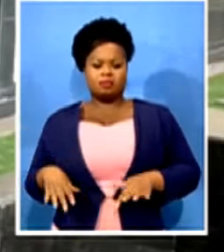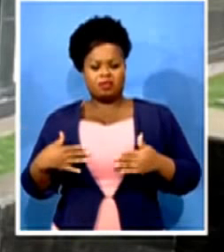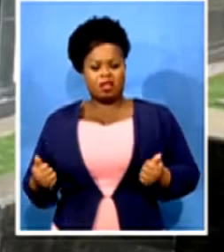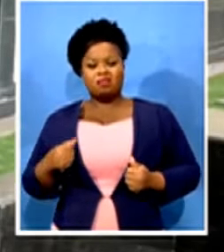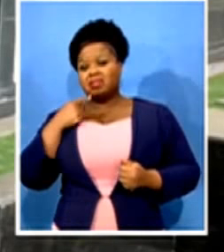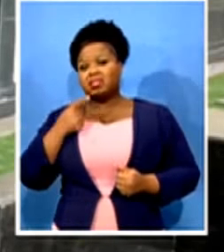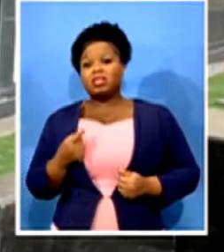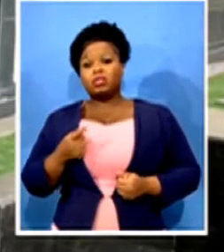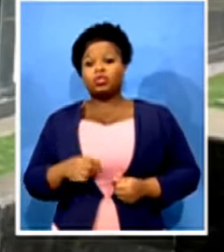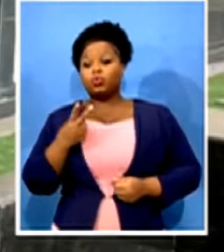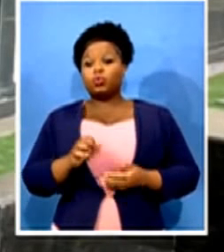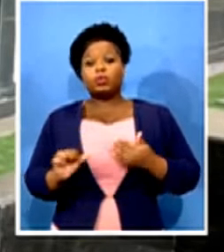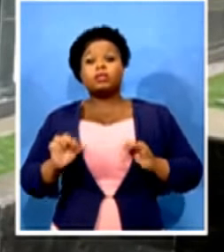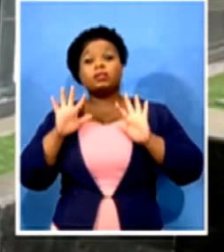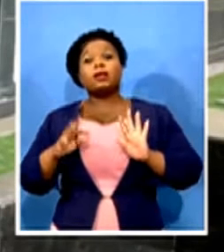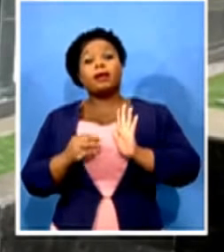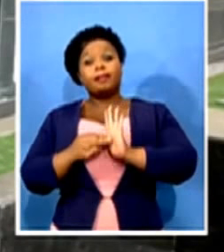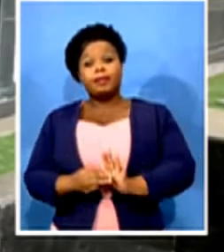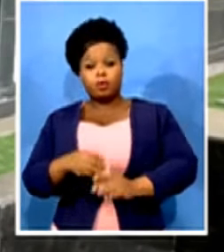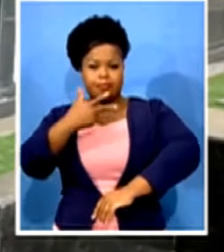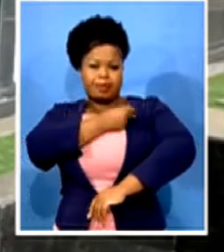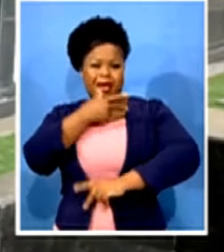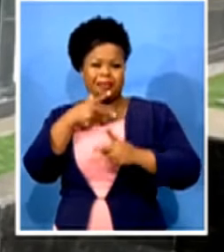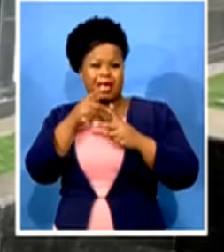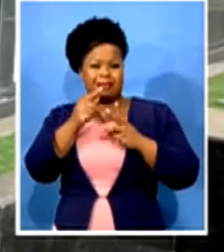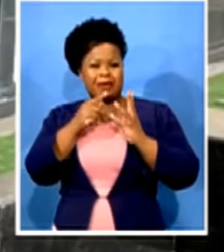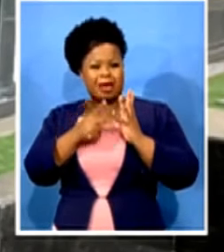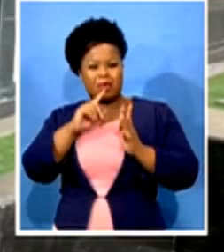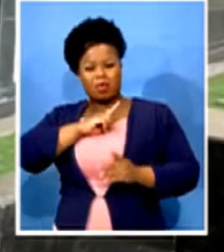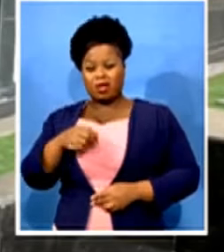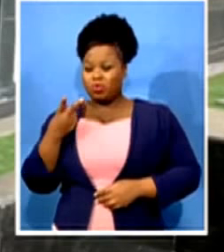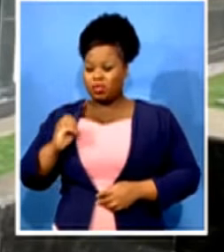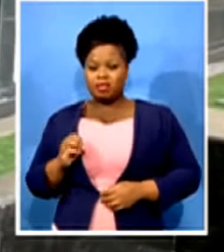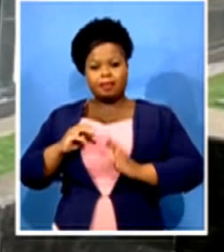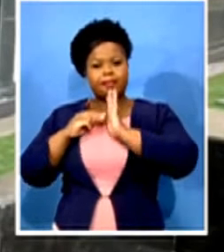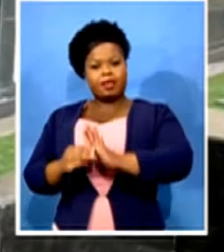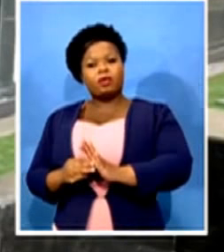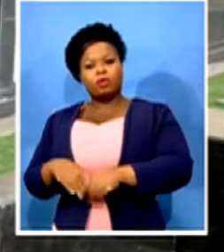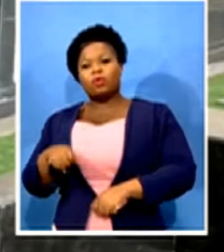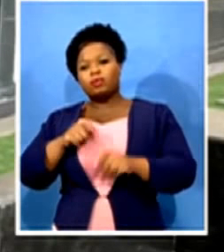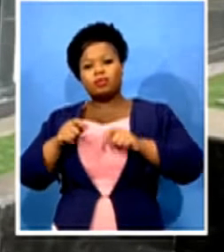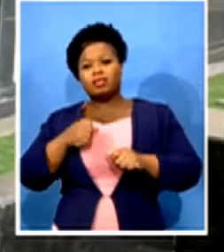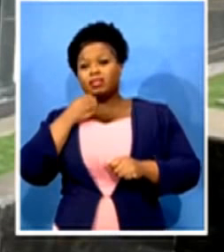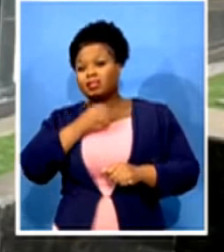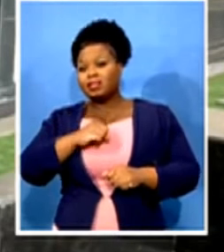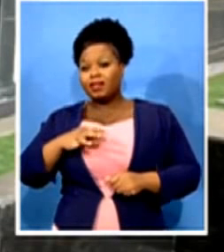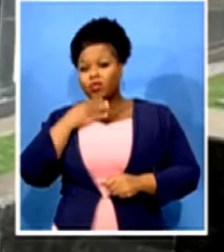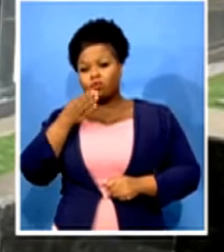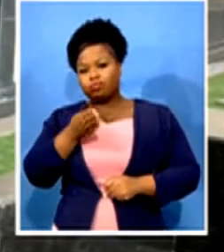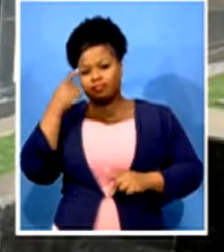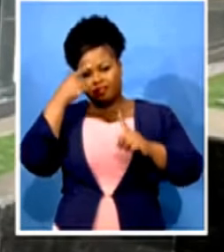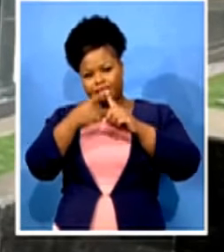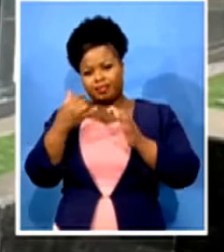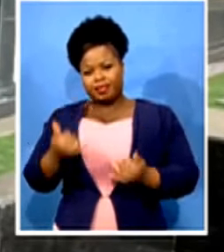be vaccinated, following which 20 million frontline workers will be targeted. Following that, India will target 270